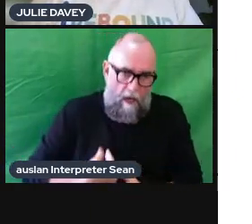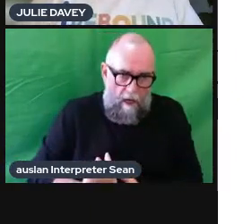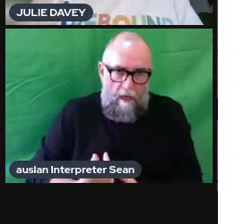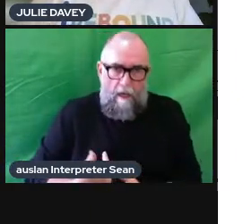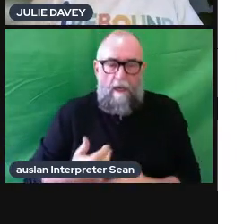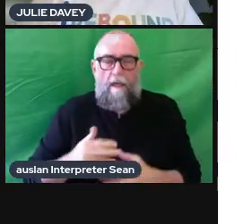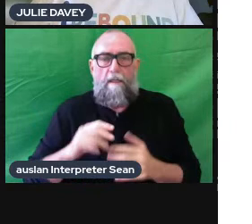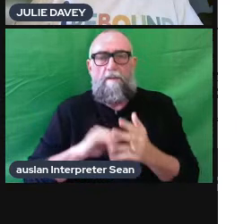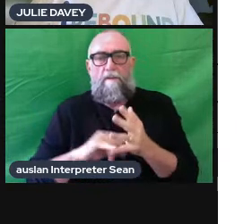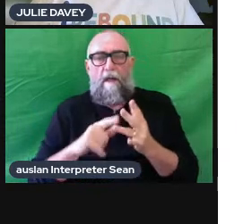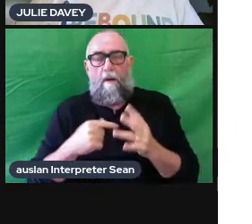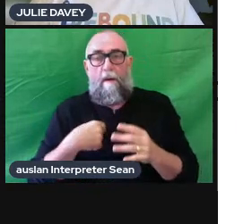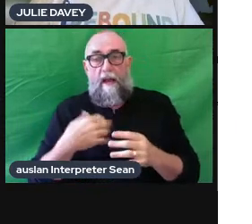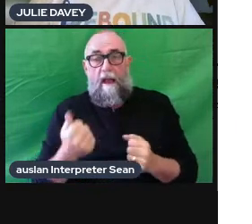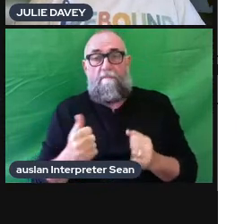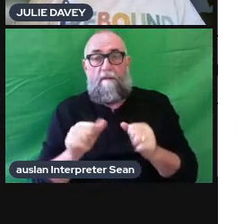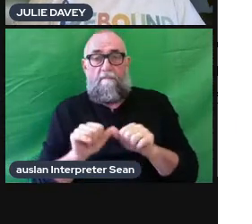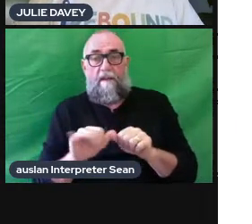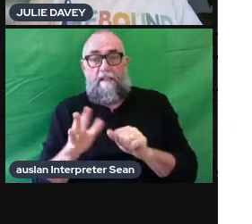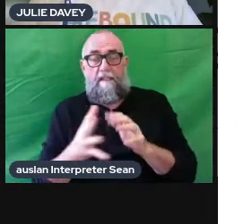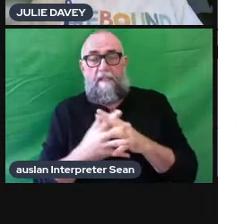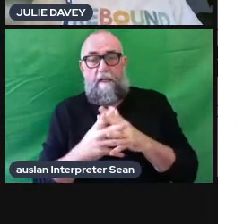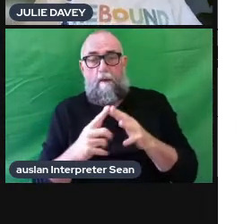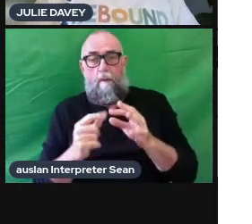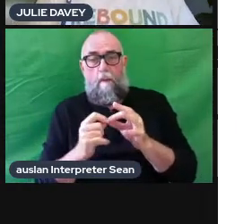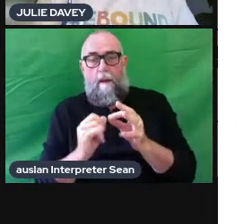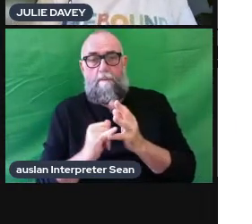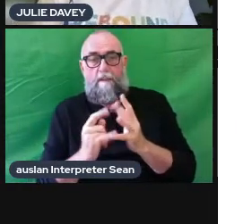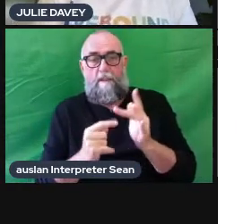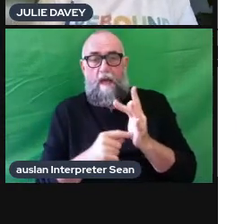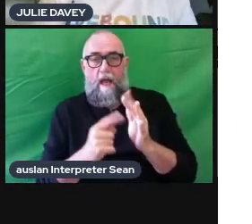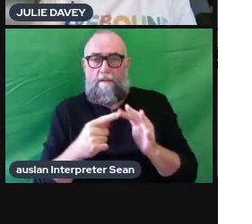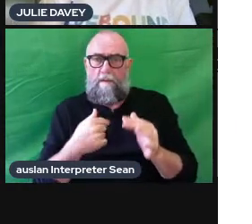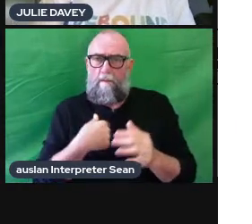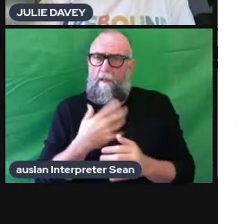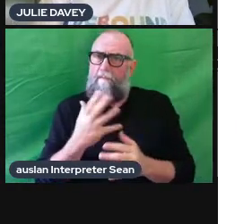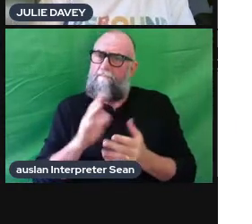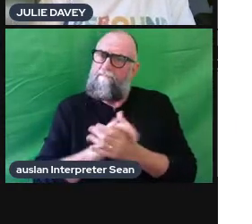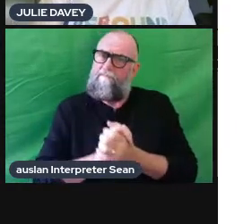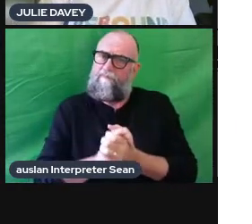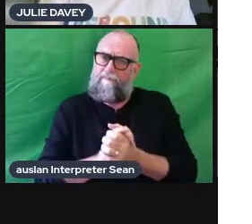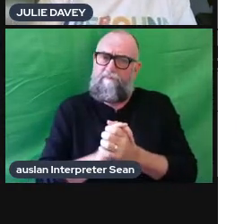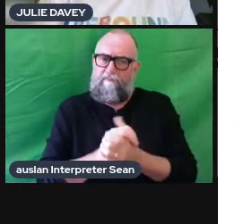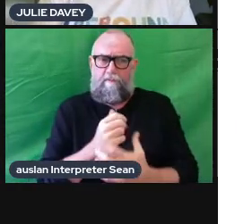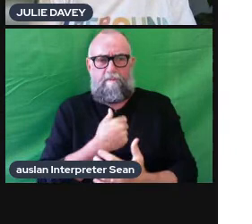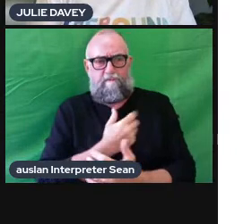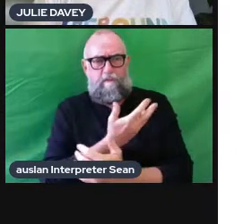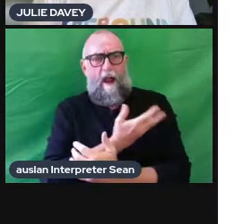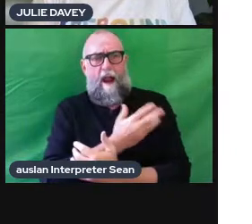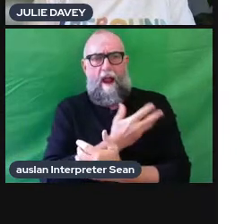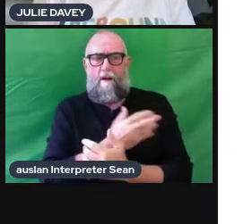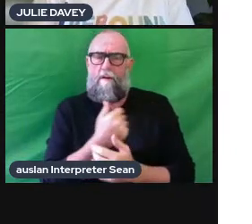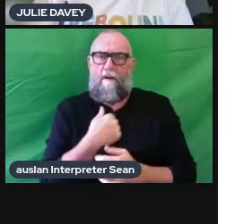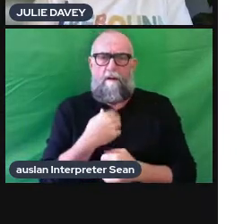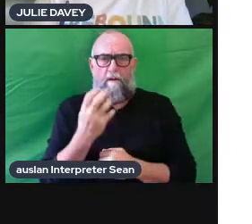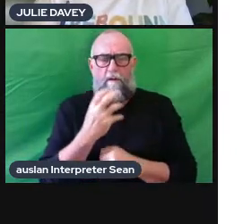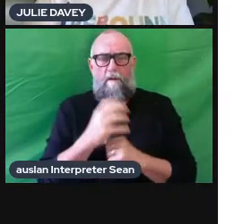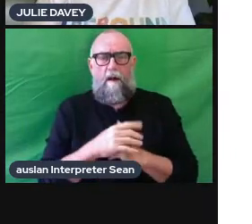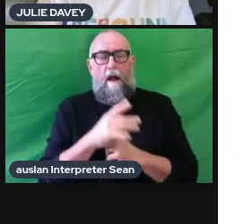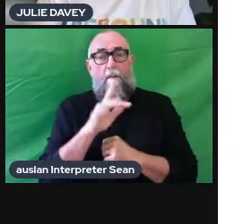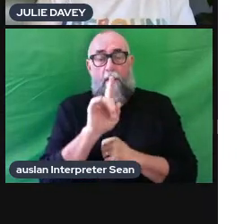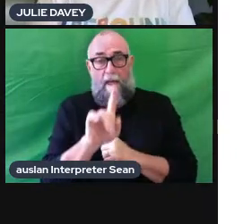fabulous website. We're pretty proud of it. And I guess it was the product at the end